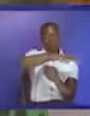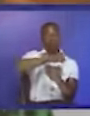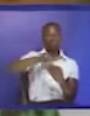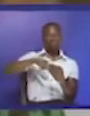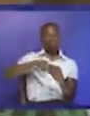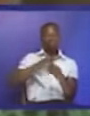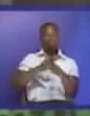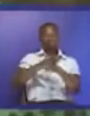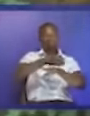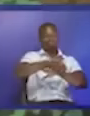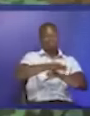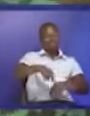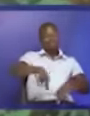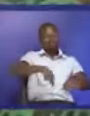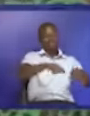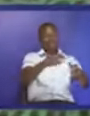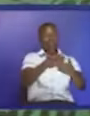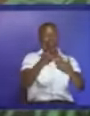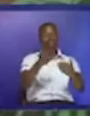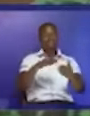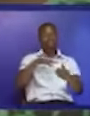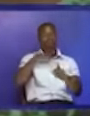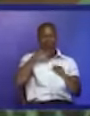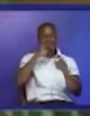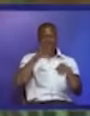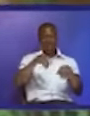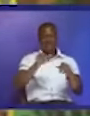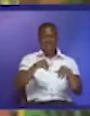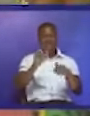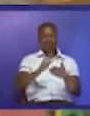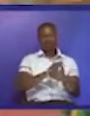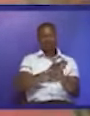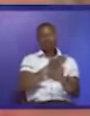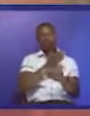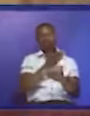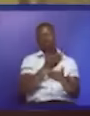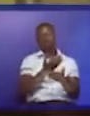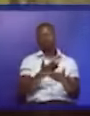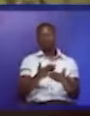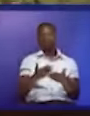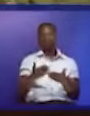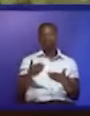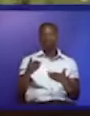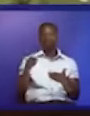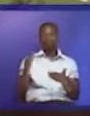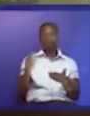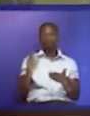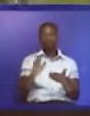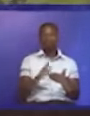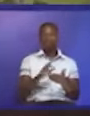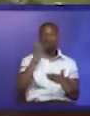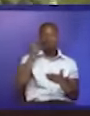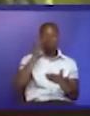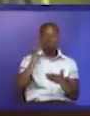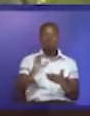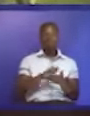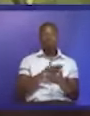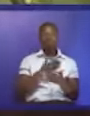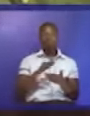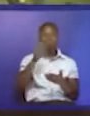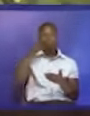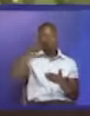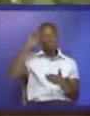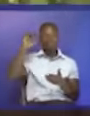before. And this is the song we'll be singing